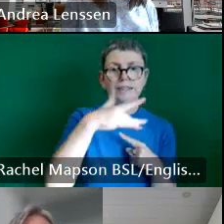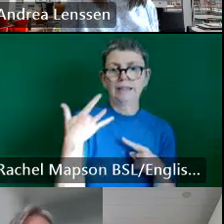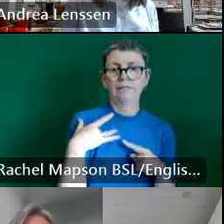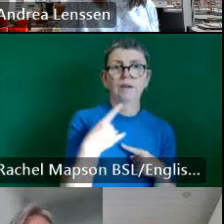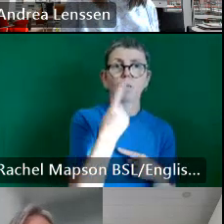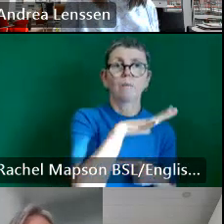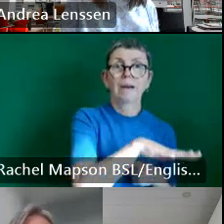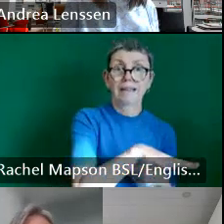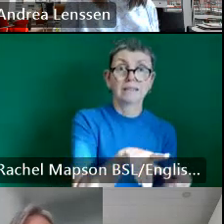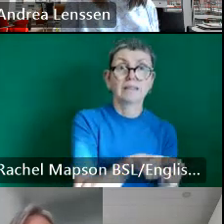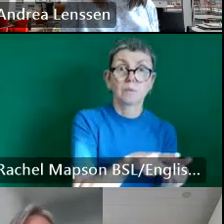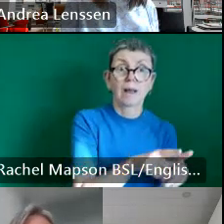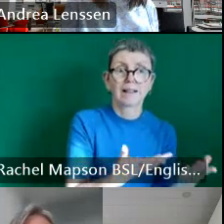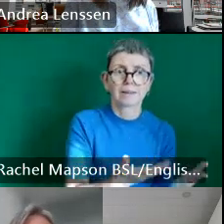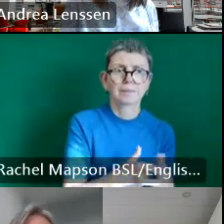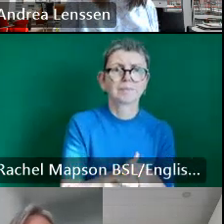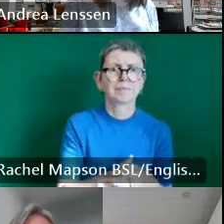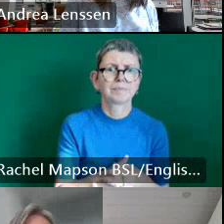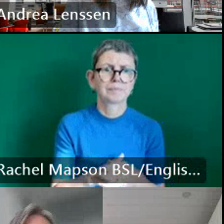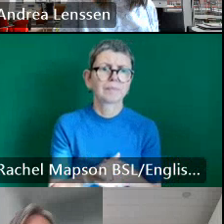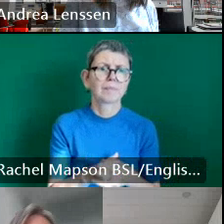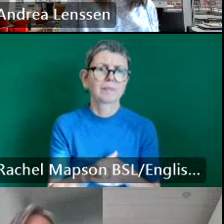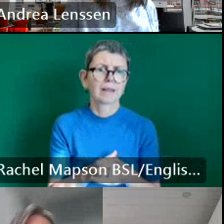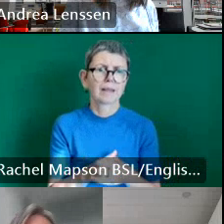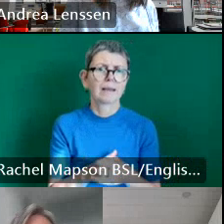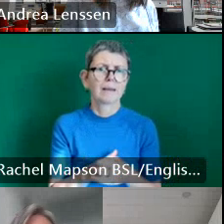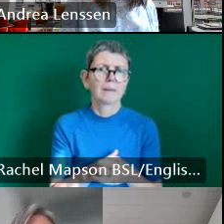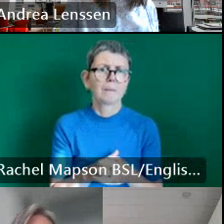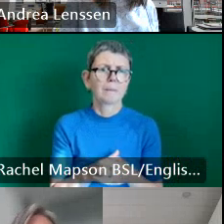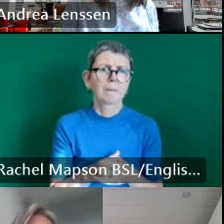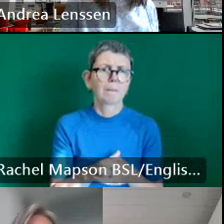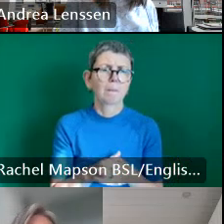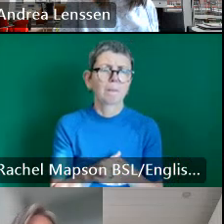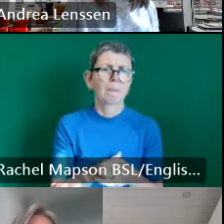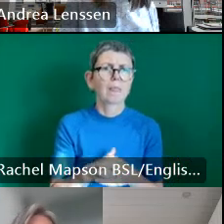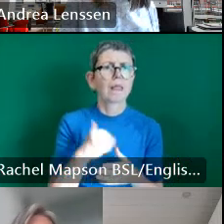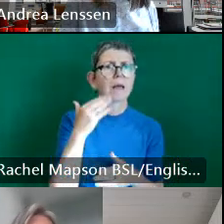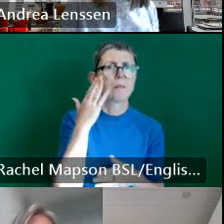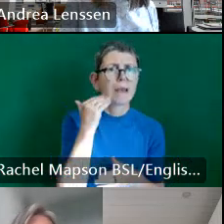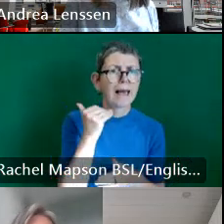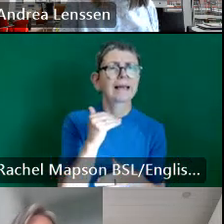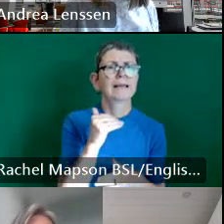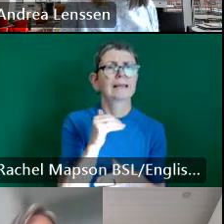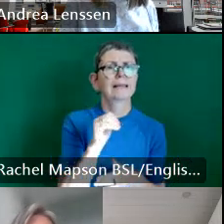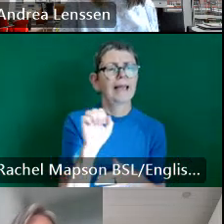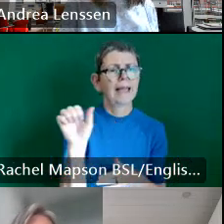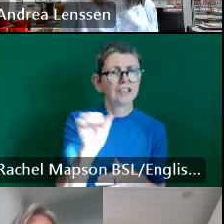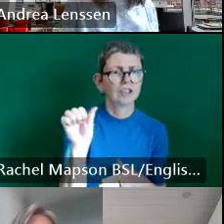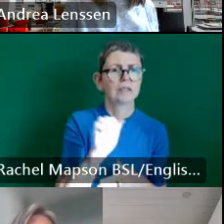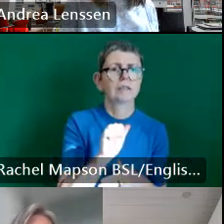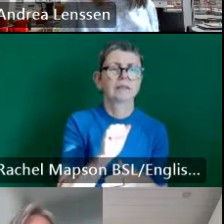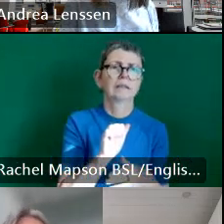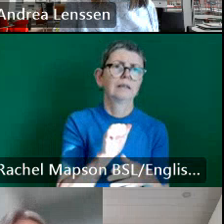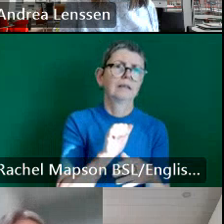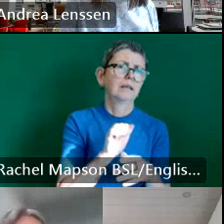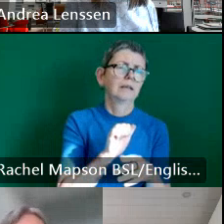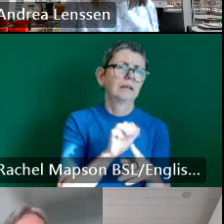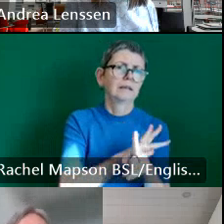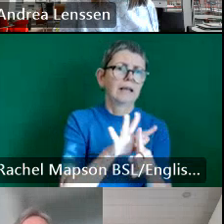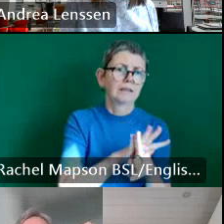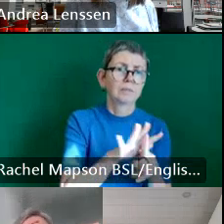BAME, I put in quotes because I don't believe in putting everybody together, but Black, Asian, minority, ethnic households have lower access